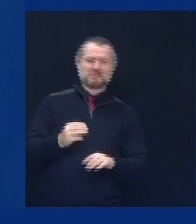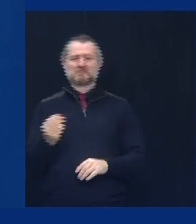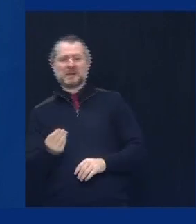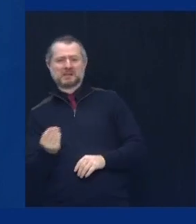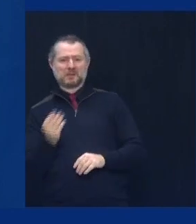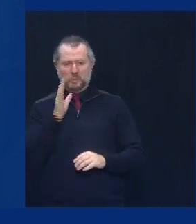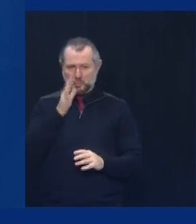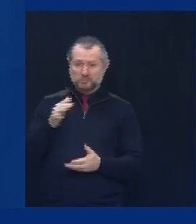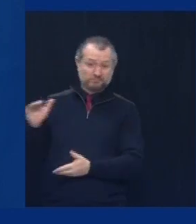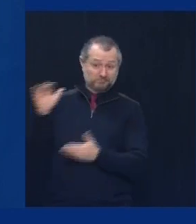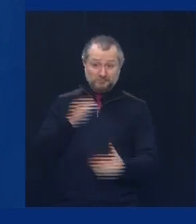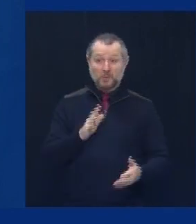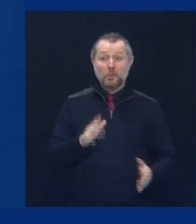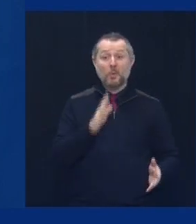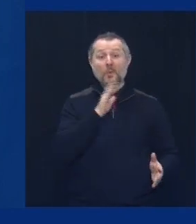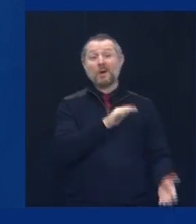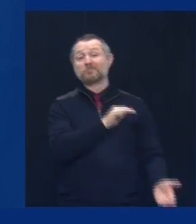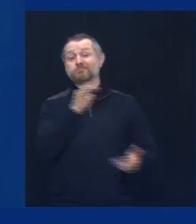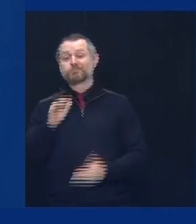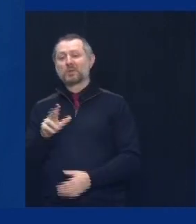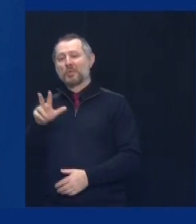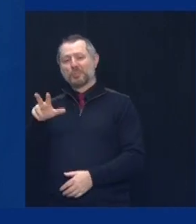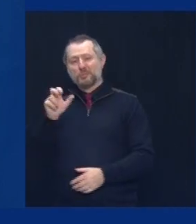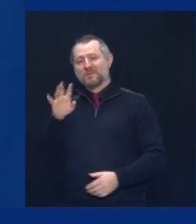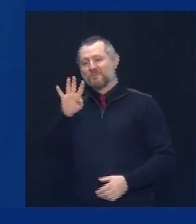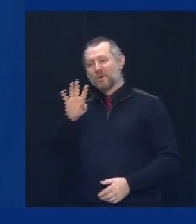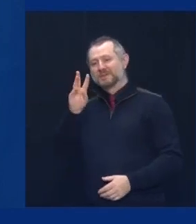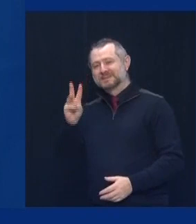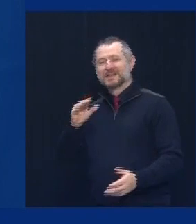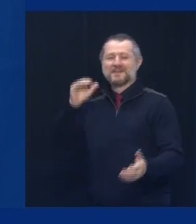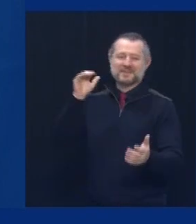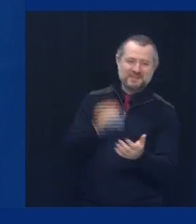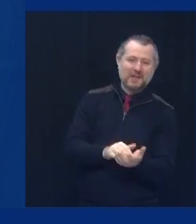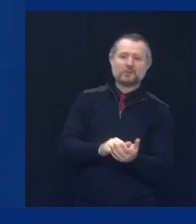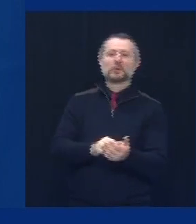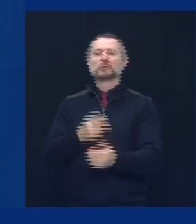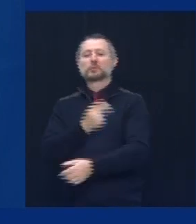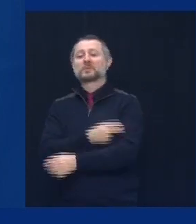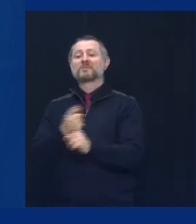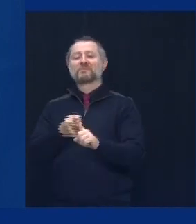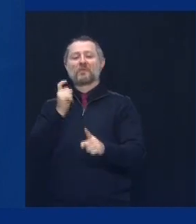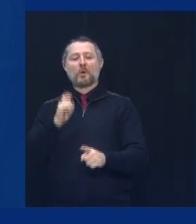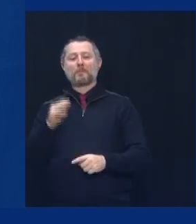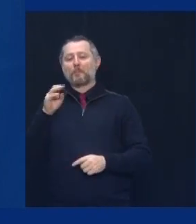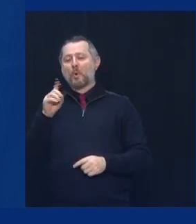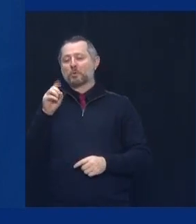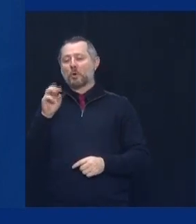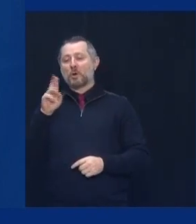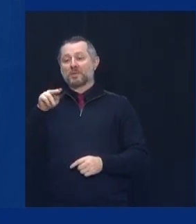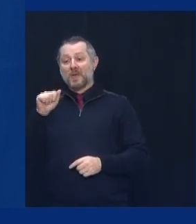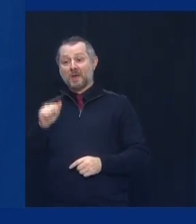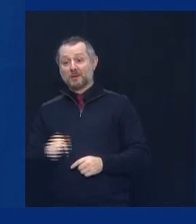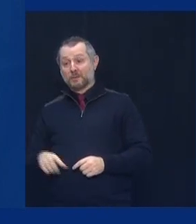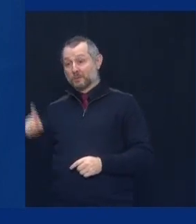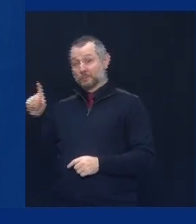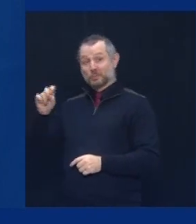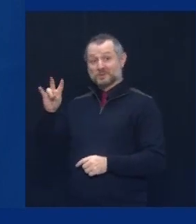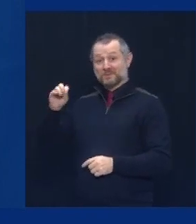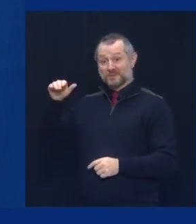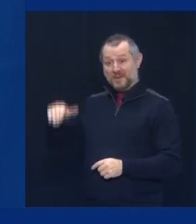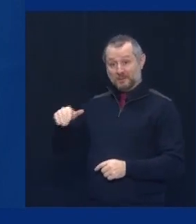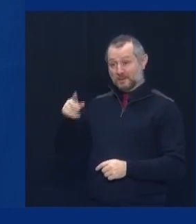get 346,000 doses of Moderna on top of the 170,000, and they'll be here the week of